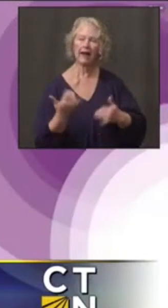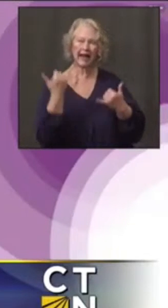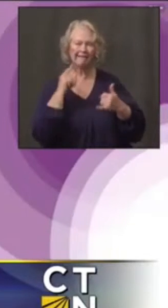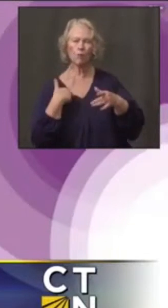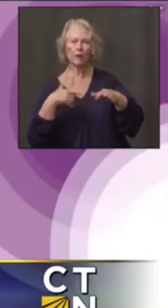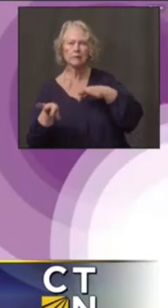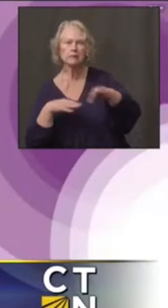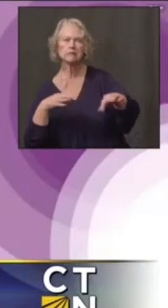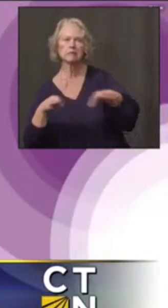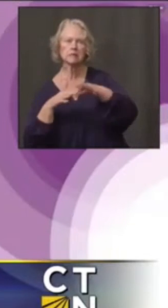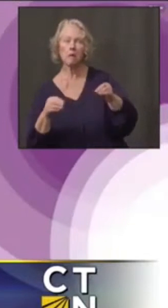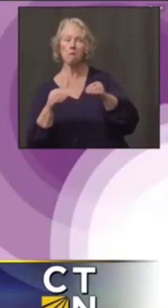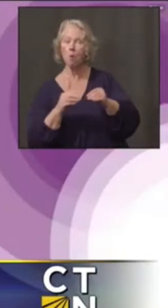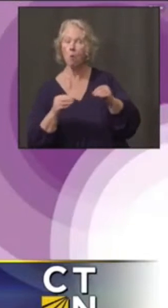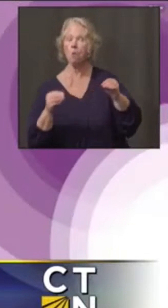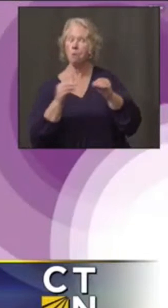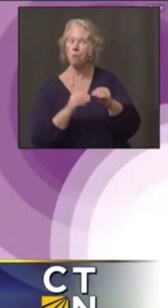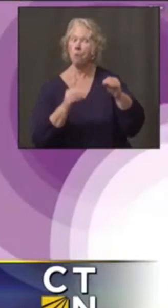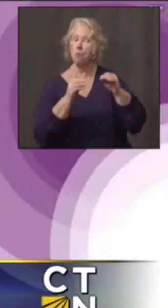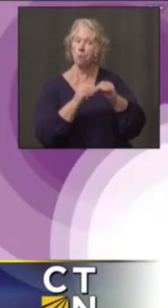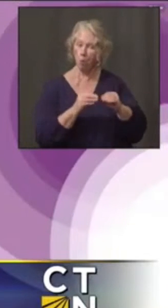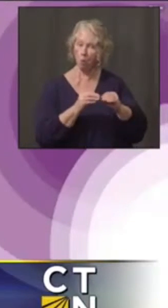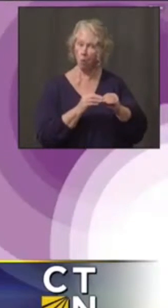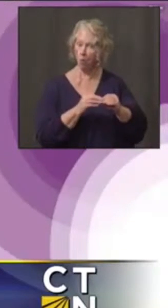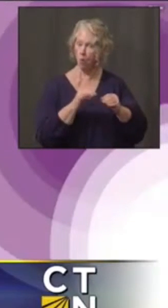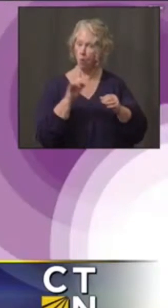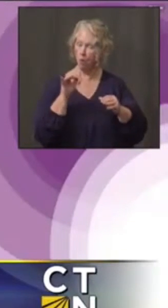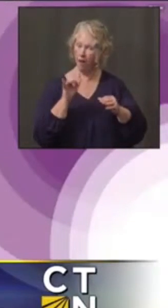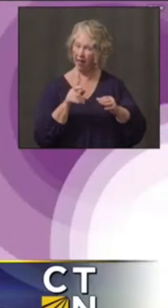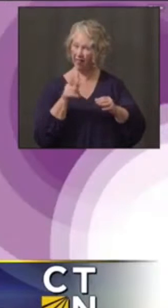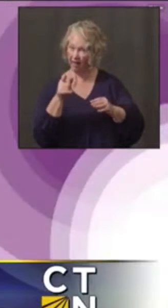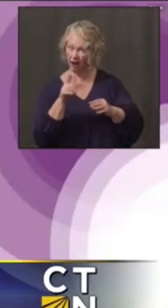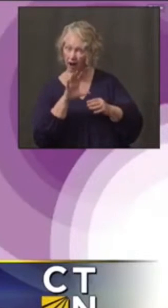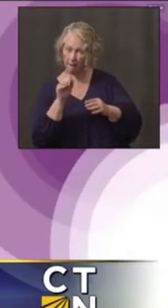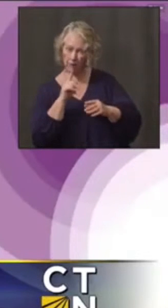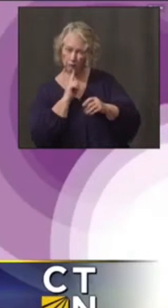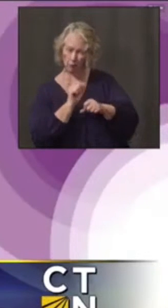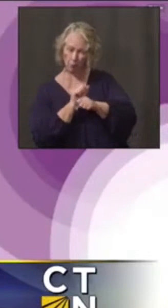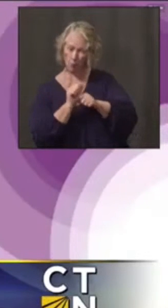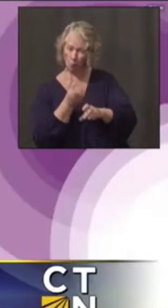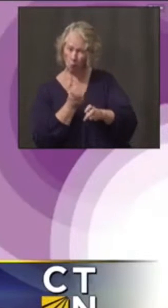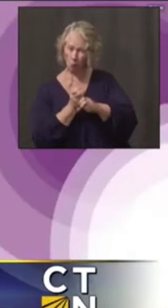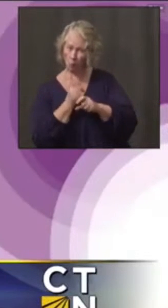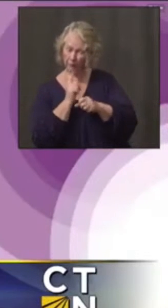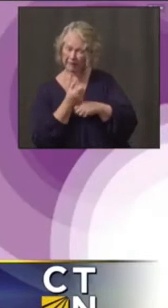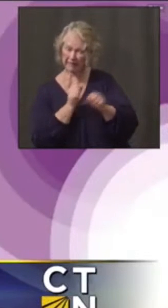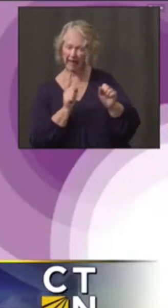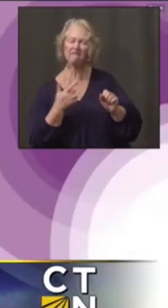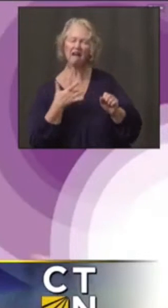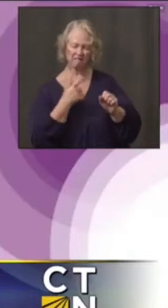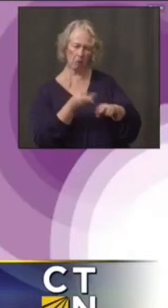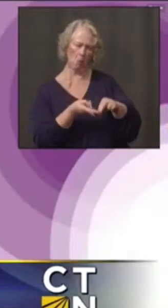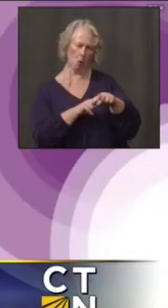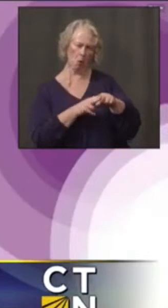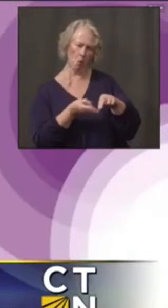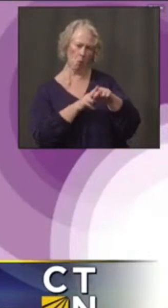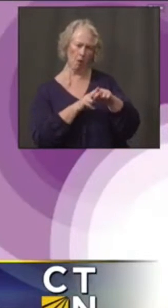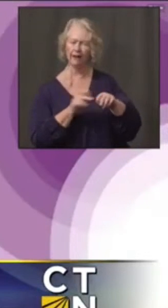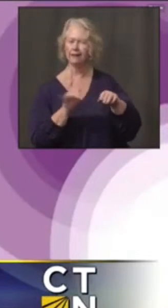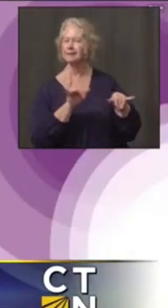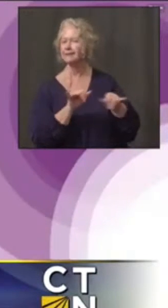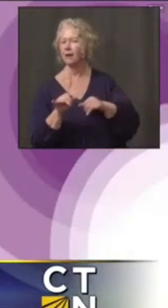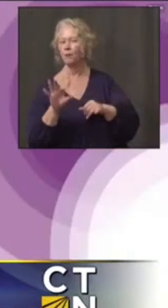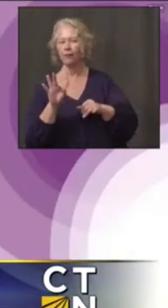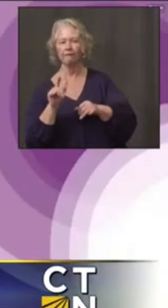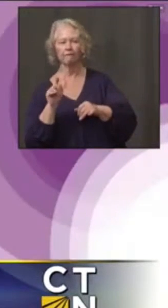communicate to them the great work that companies like Pfizer has done to ensure safety, I'm sure that number will increase. And just like the flu vaccination, the